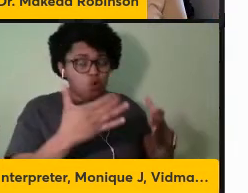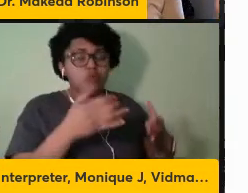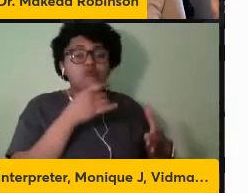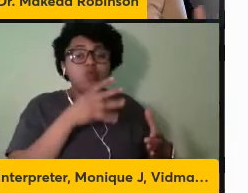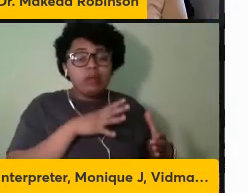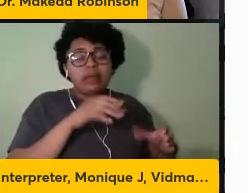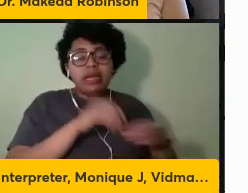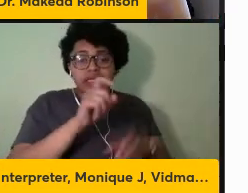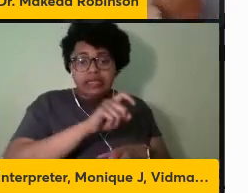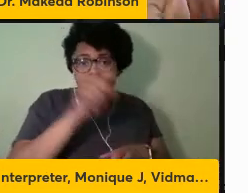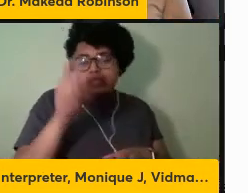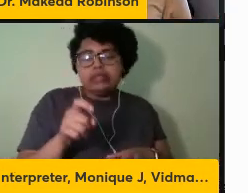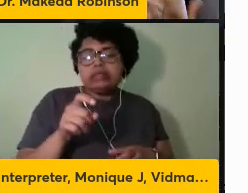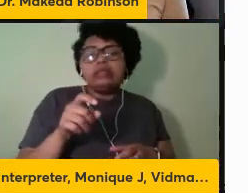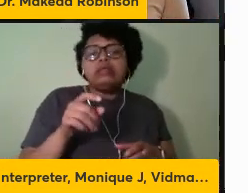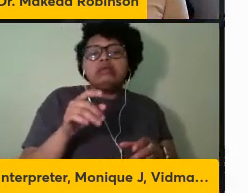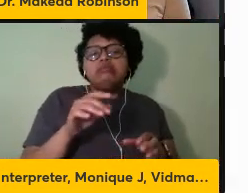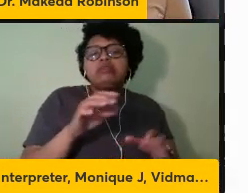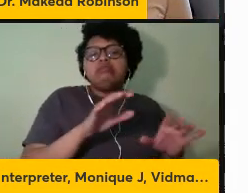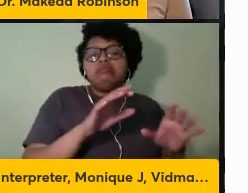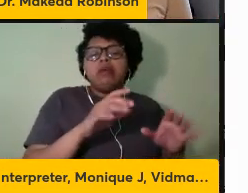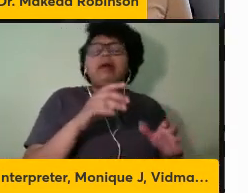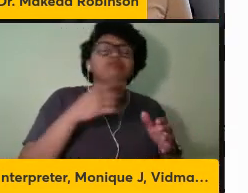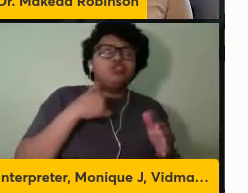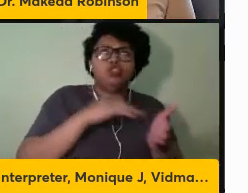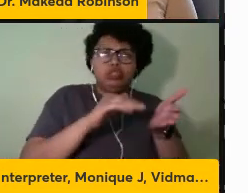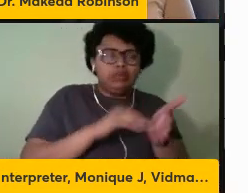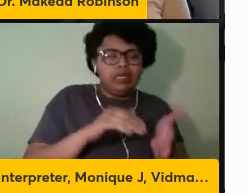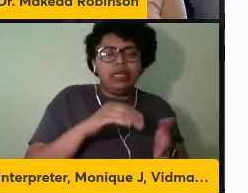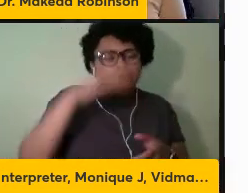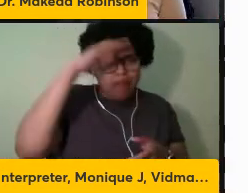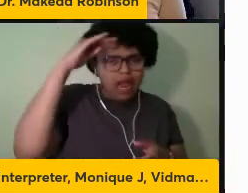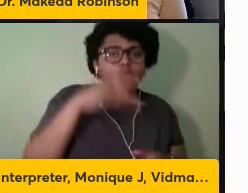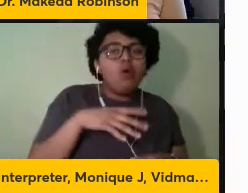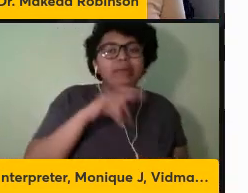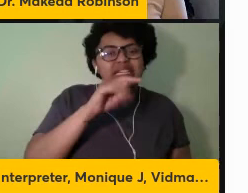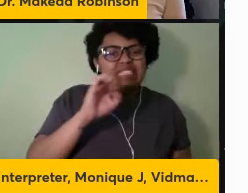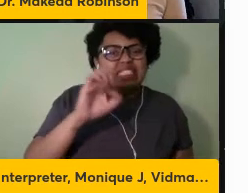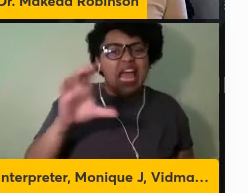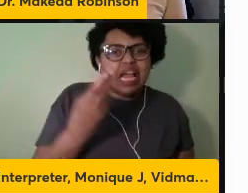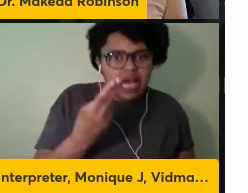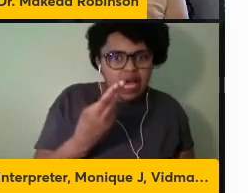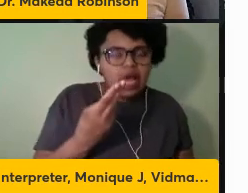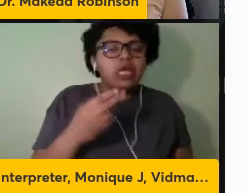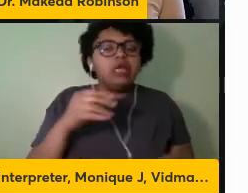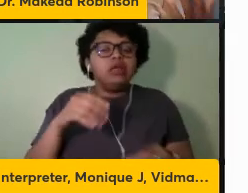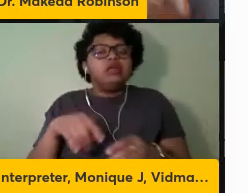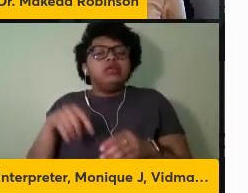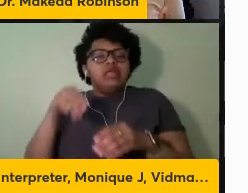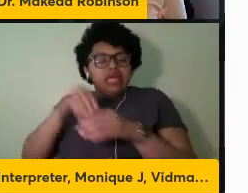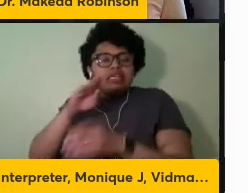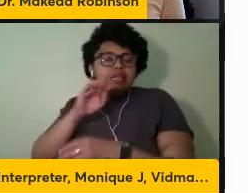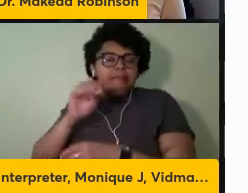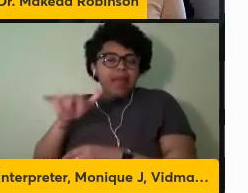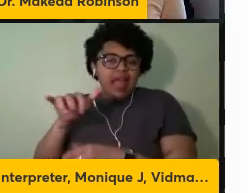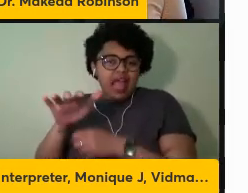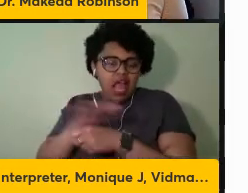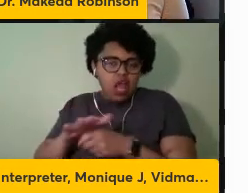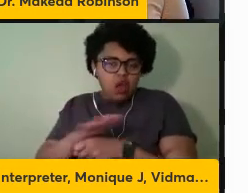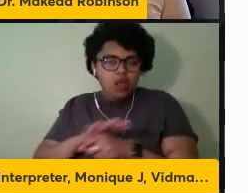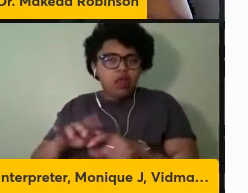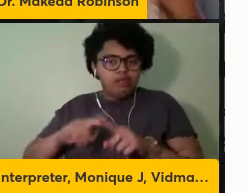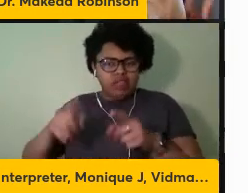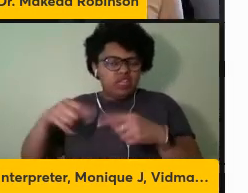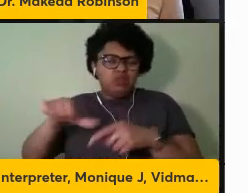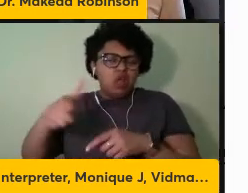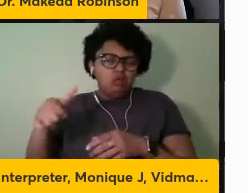also internationally, to sort of share some of that knowledge with them. And that actually was a really great experience because it helped me to understand a bit